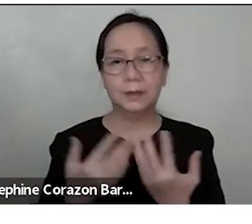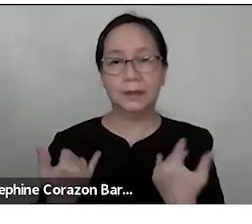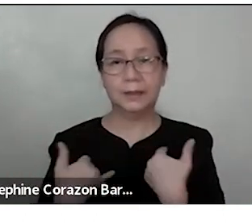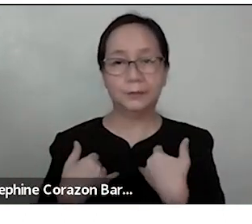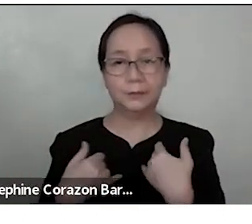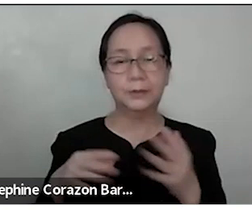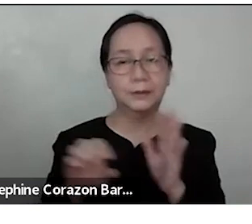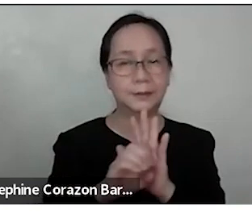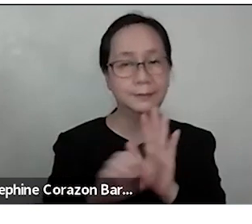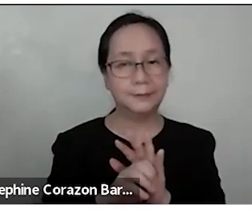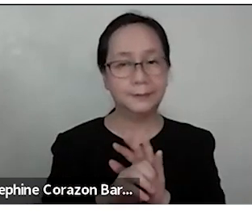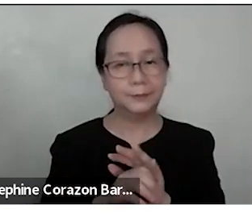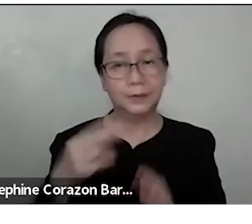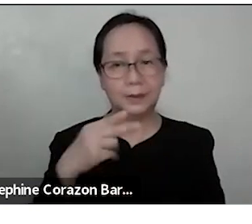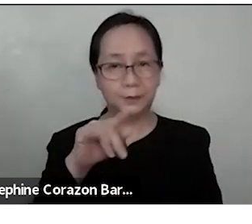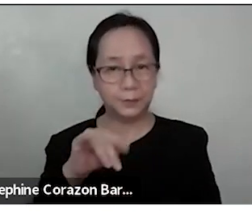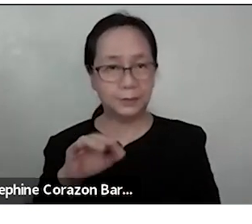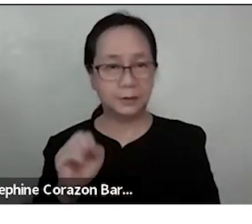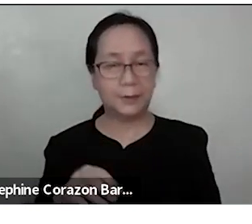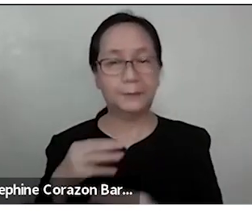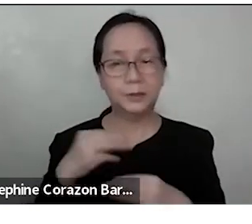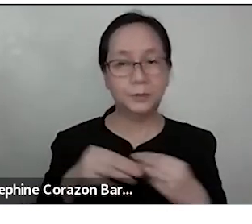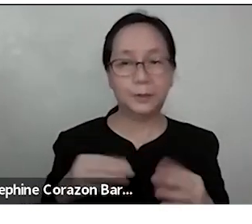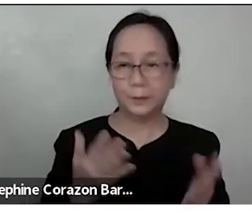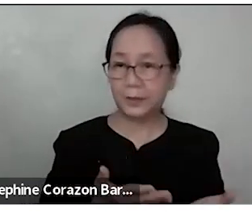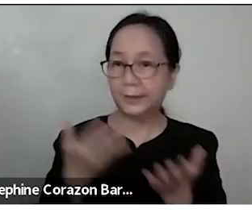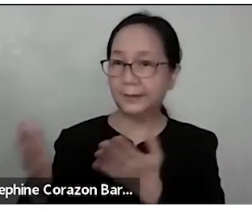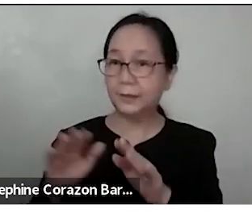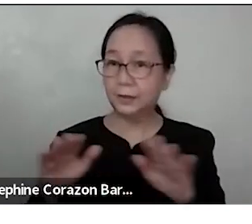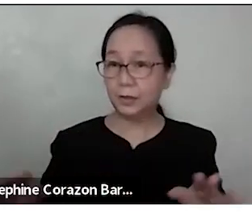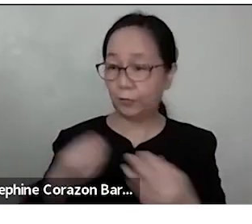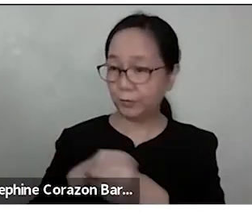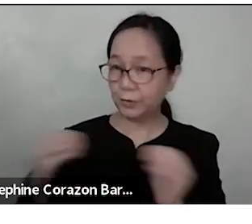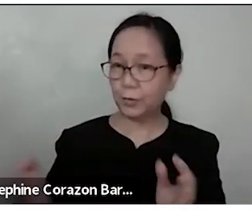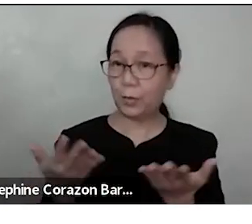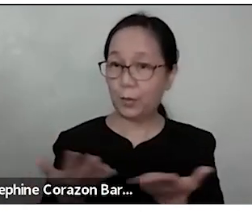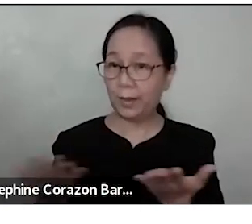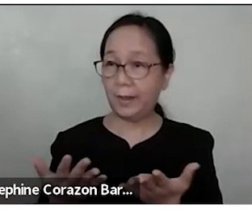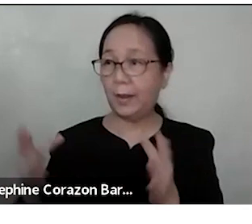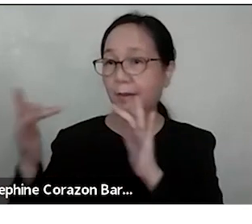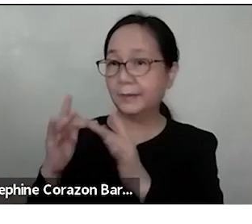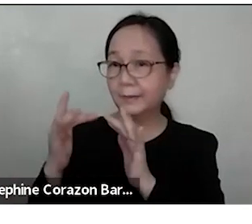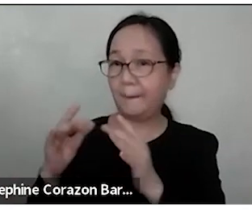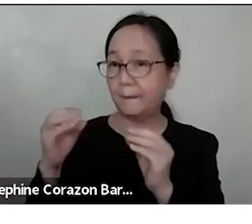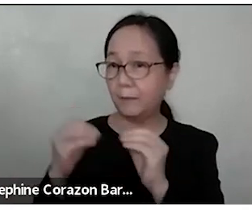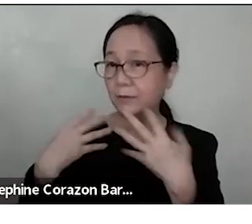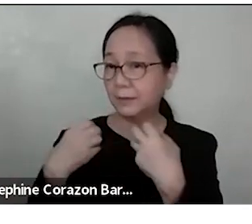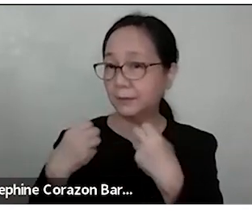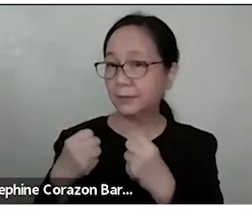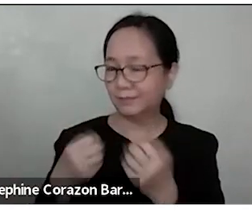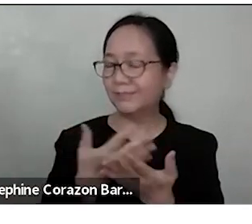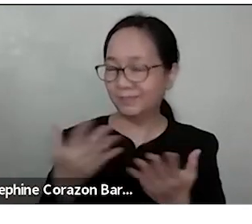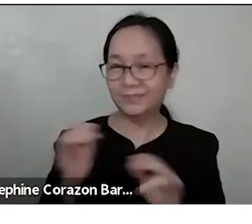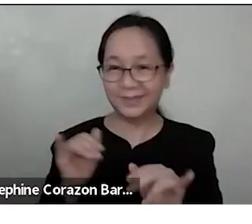Another example of a hybrid method is bringing the children to the offices where the connection is more stable. And I think you may have done this